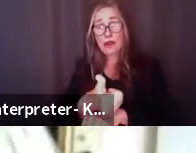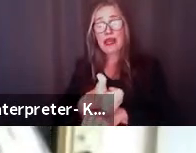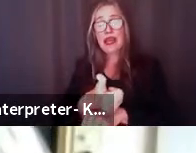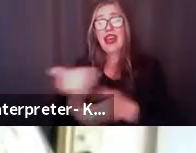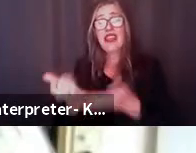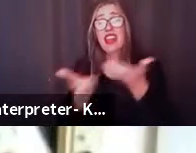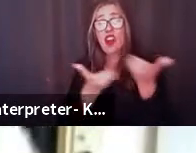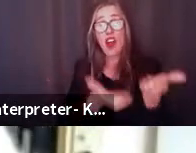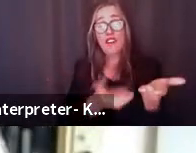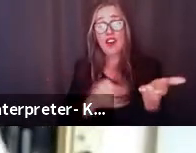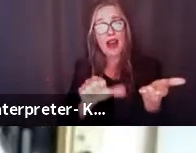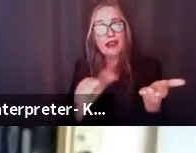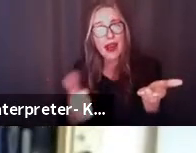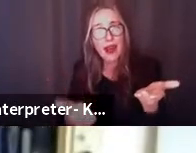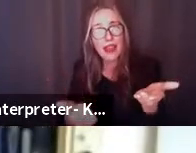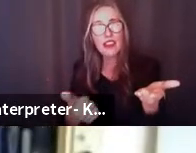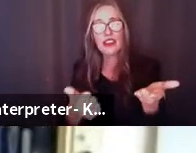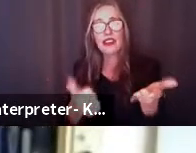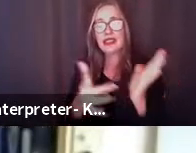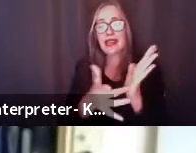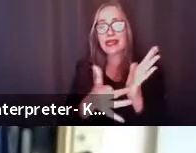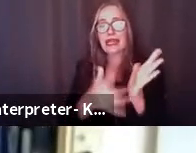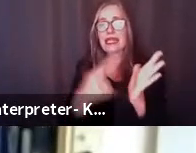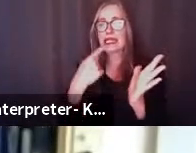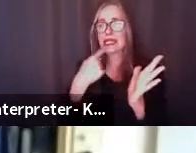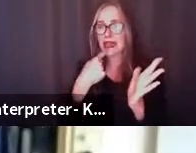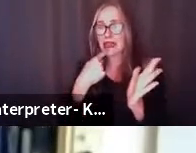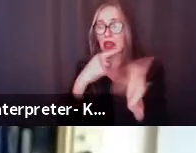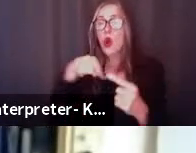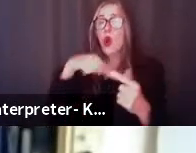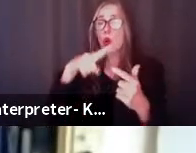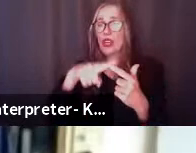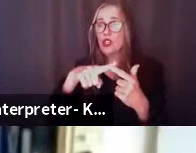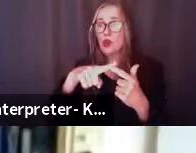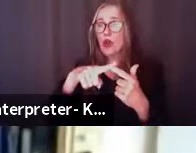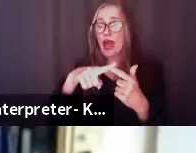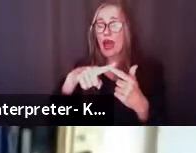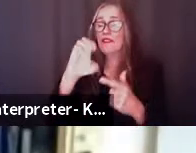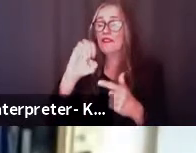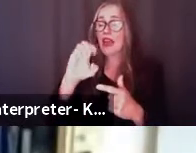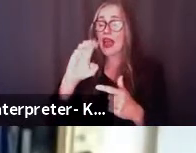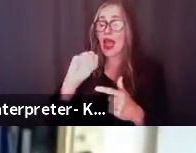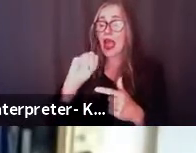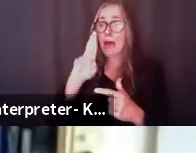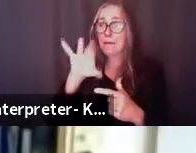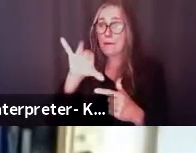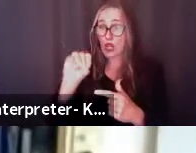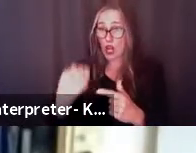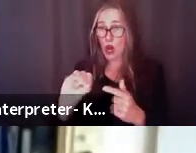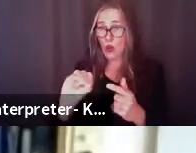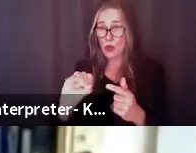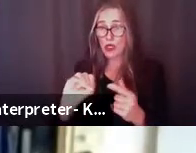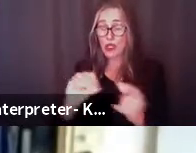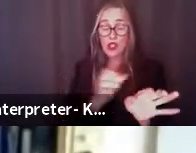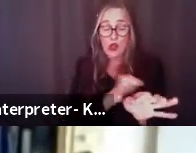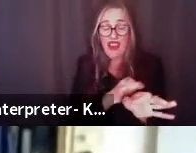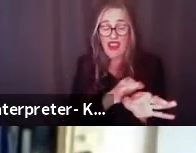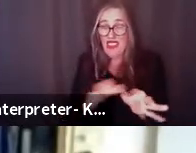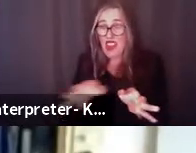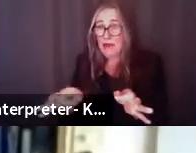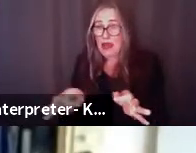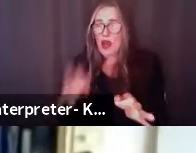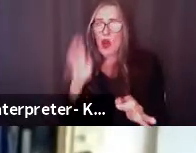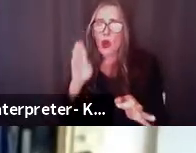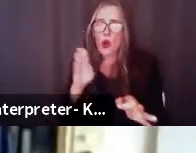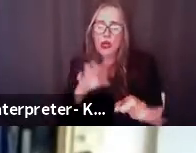selects human embryos based on purported traits rather than modifying human embryos so the way that